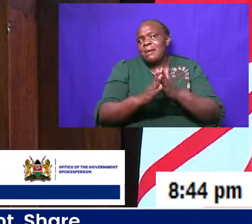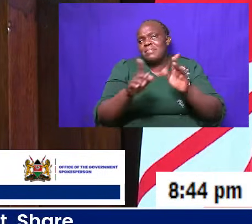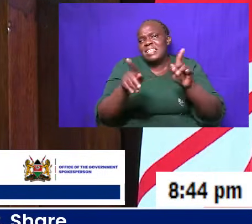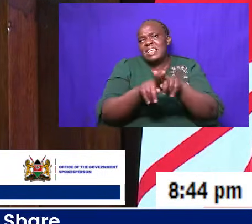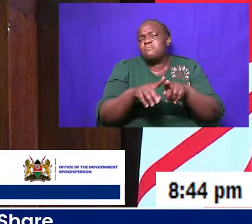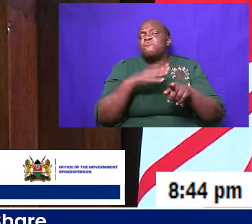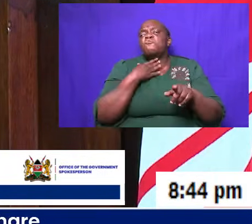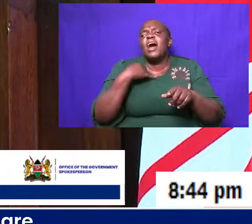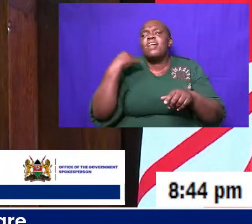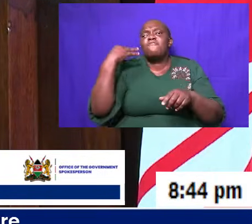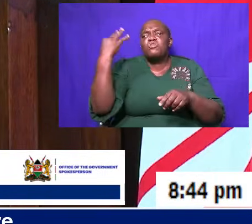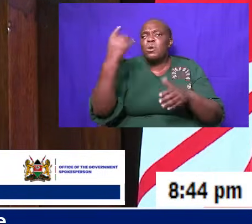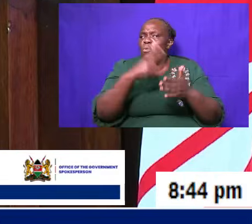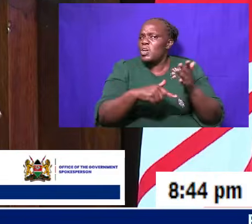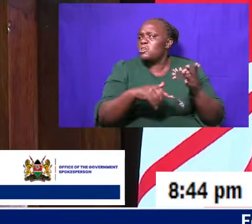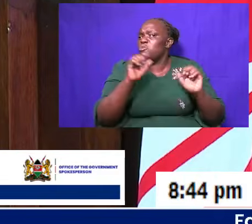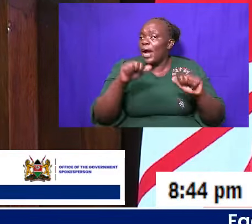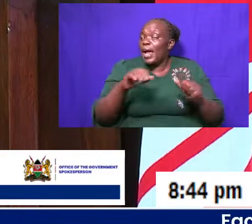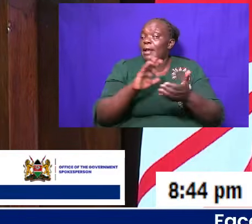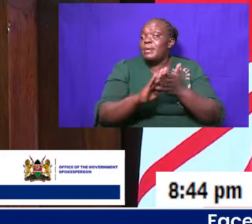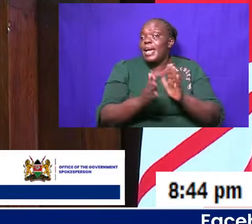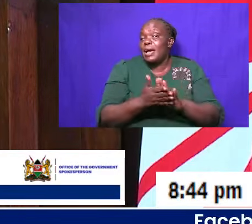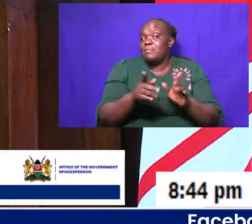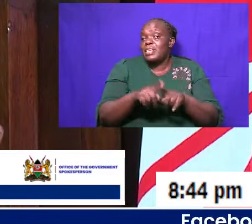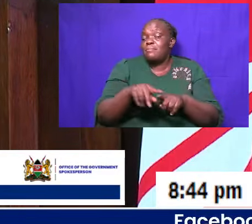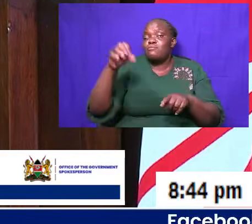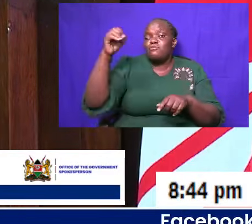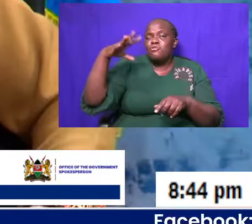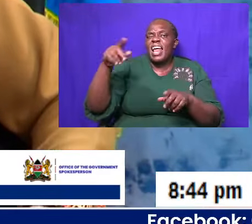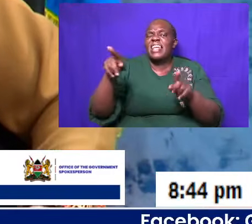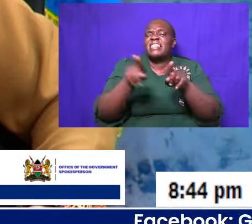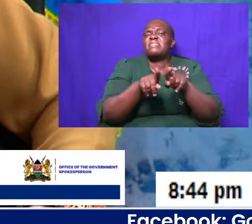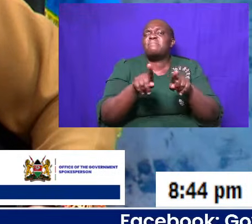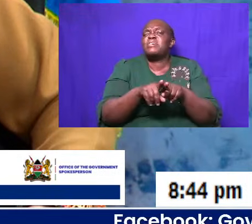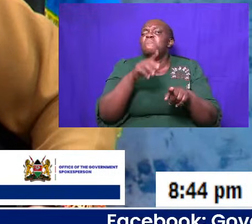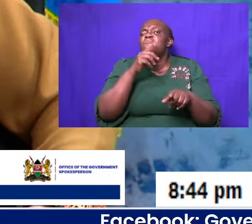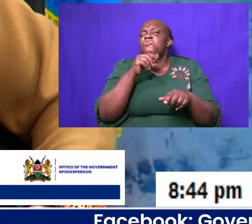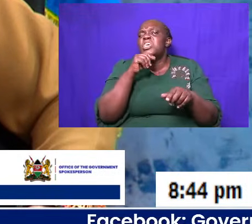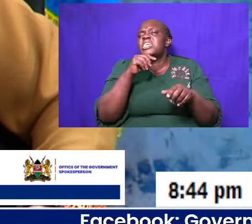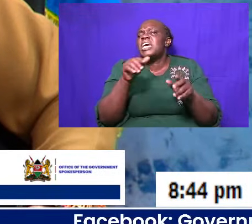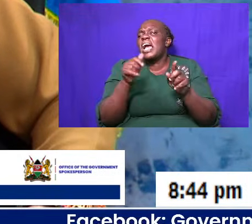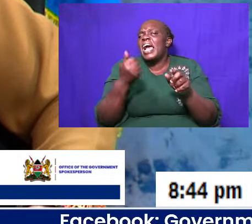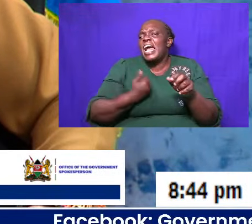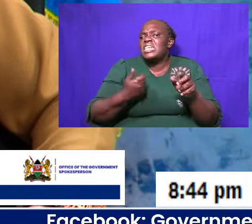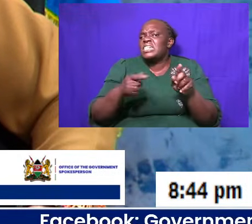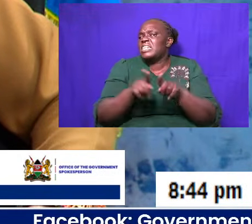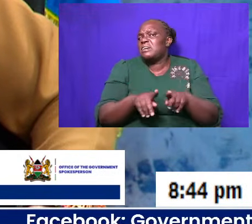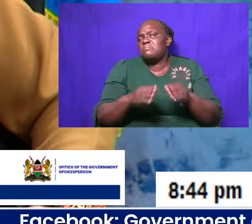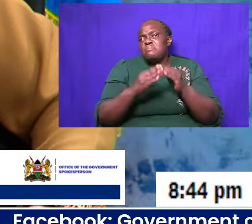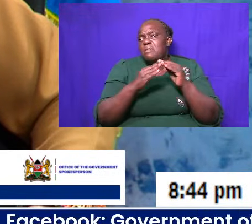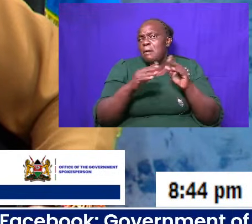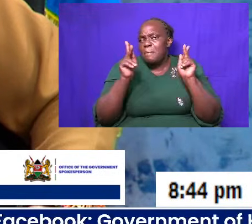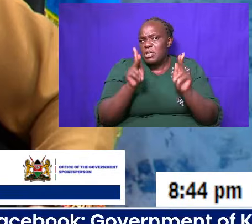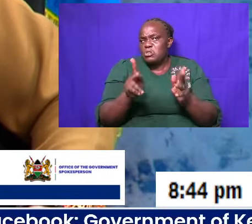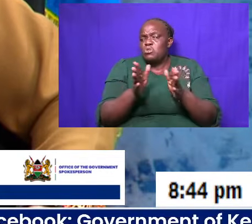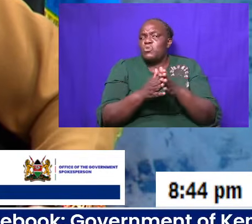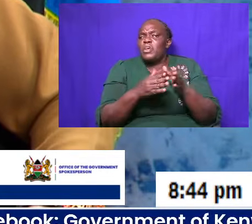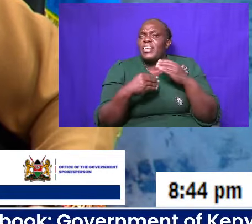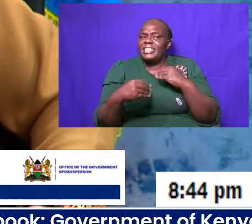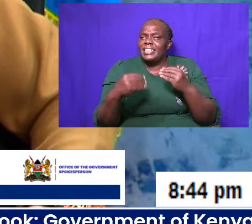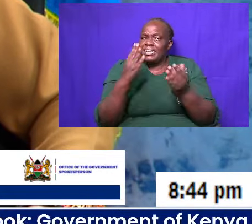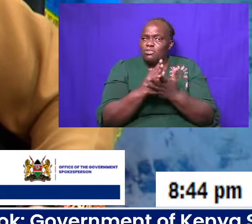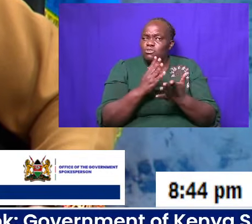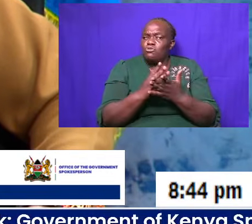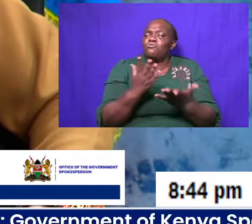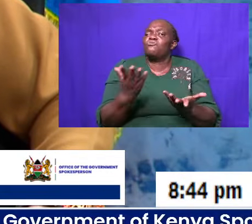want. If you look at the Nyota program, it was 50-50. It was 50 girls, 50 boys. And also for people with disabilities from 1829,